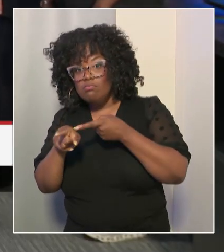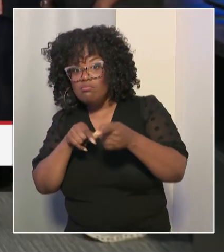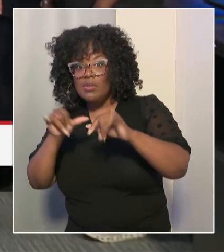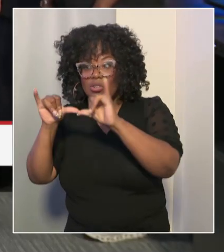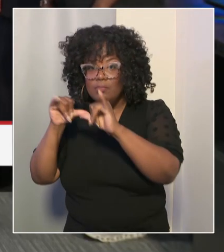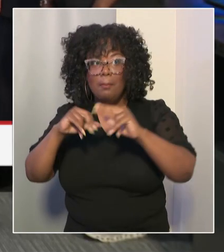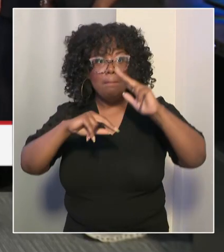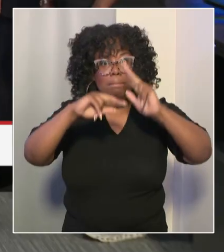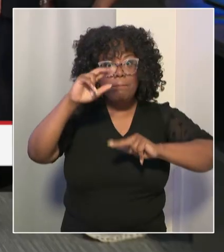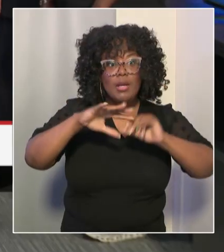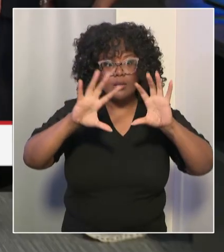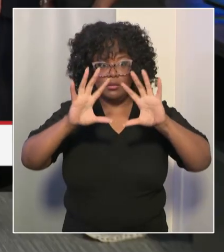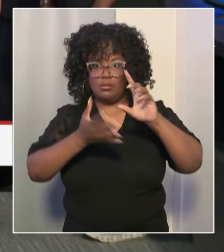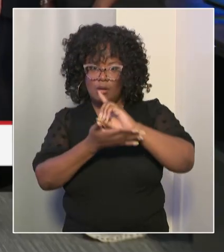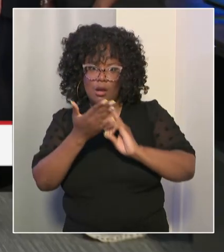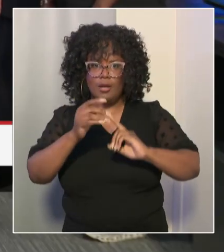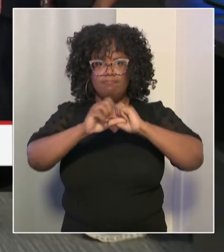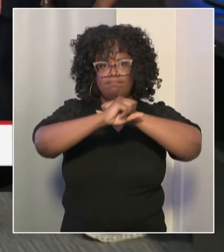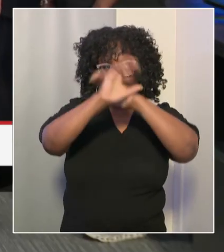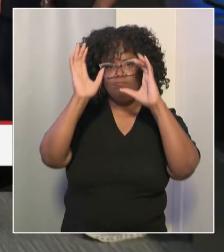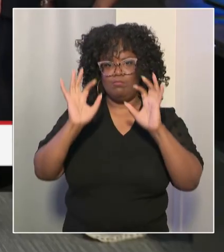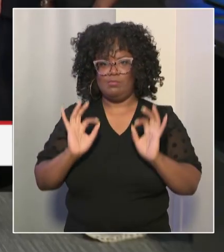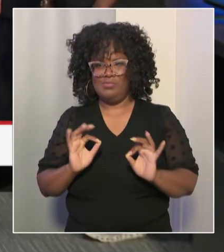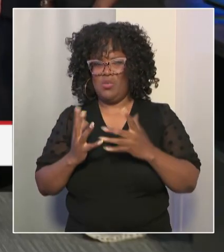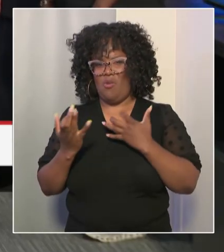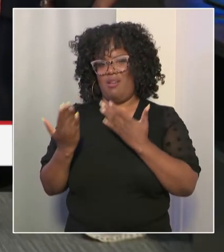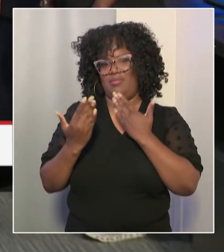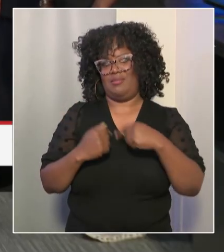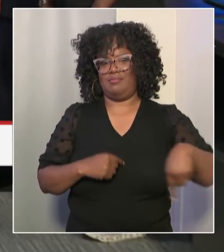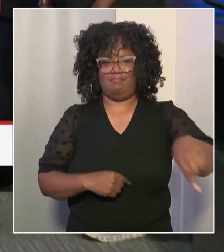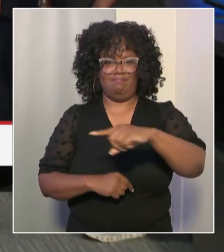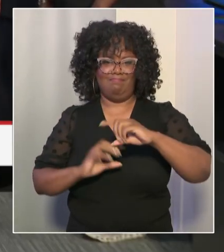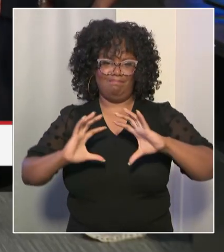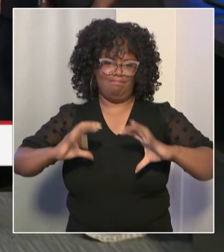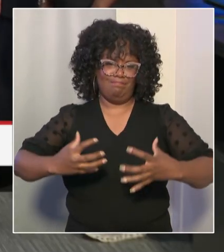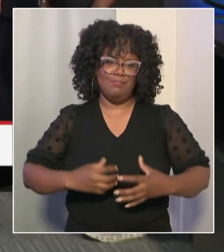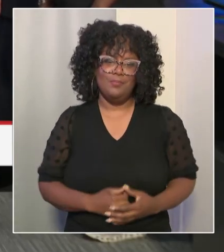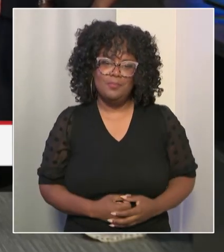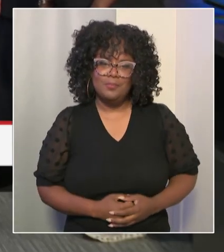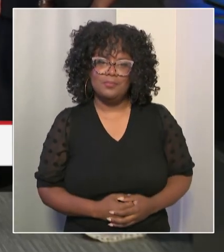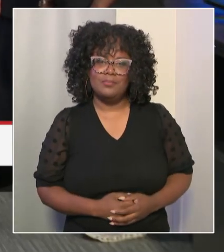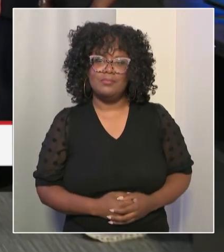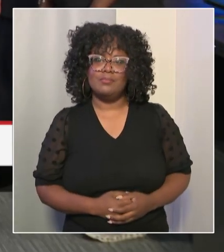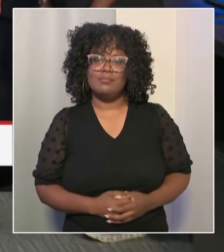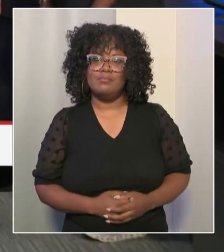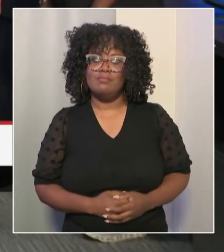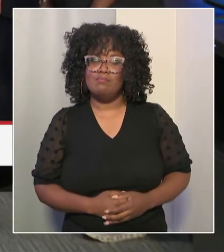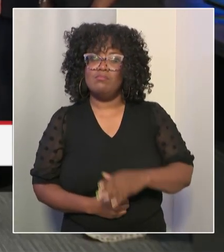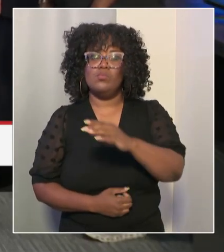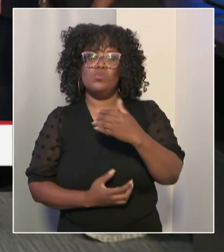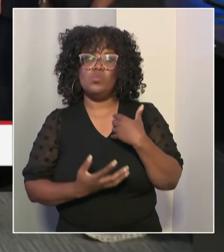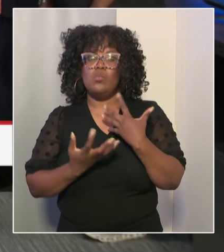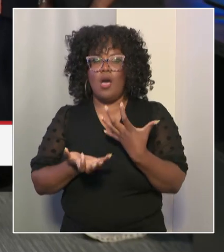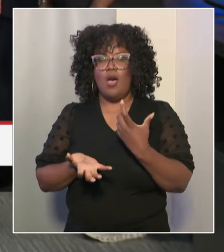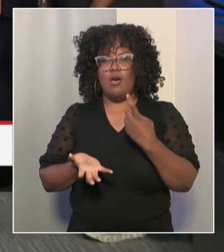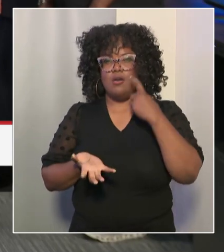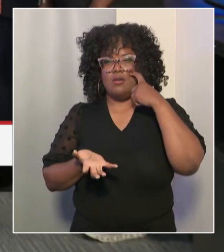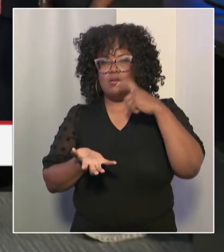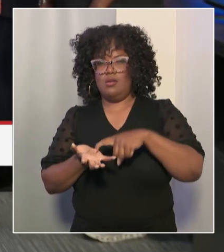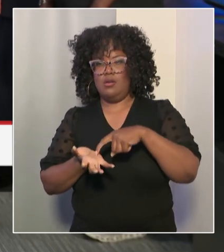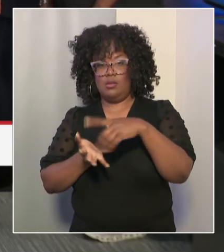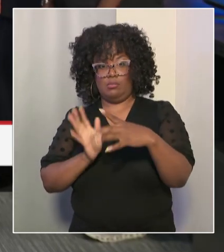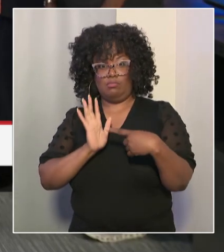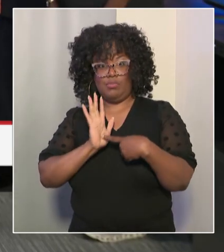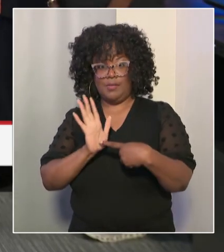Partners, Donahoe, and Chiaramonte Construction. I also want to acknowledge the representatives from Motorola, NICE,